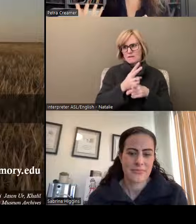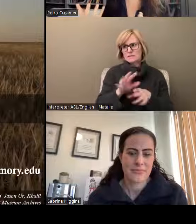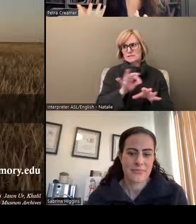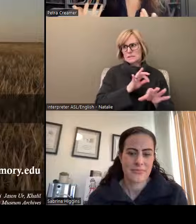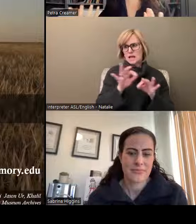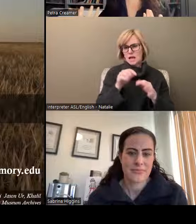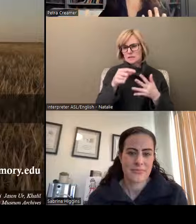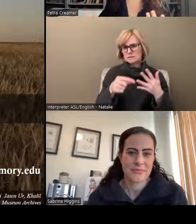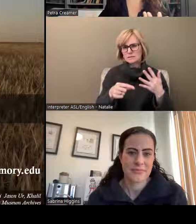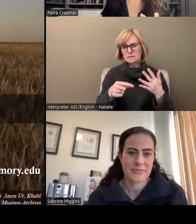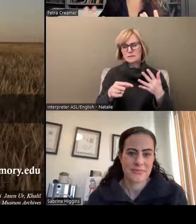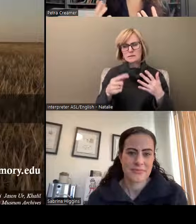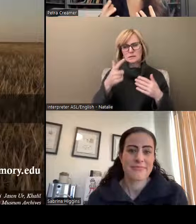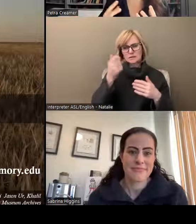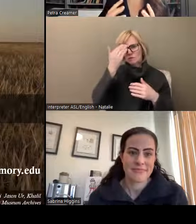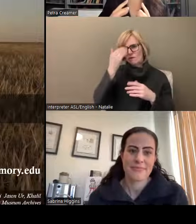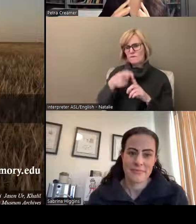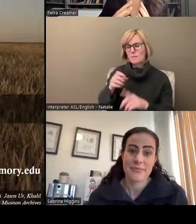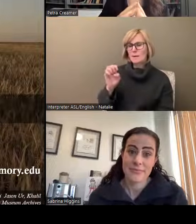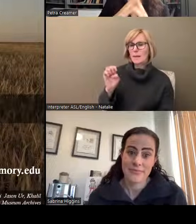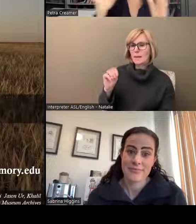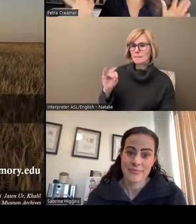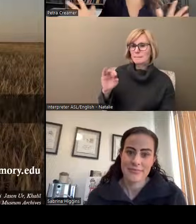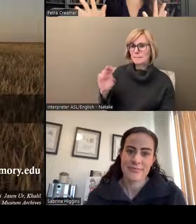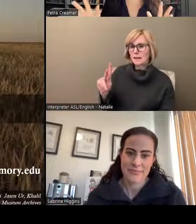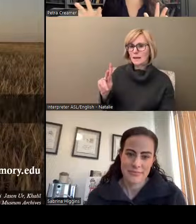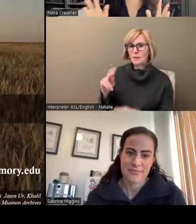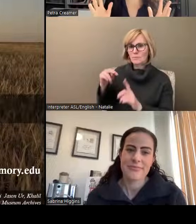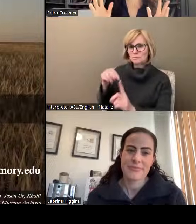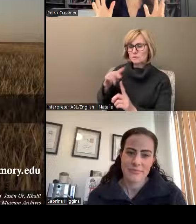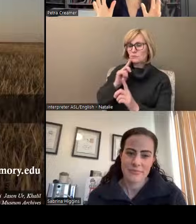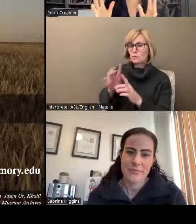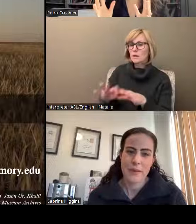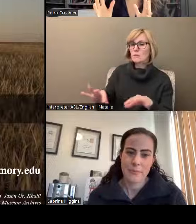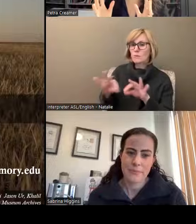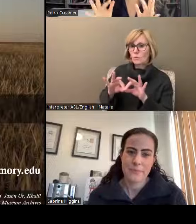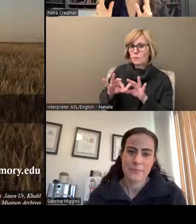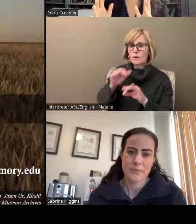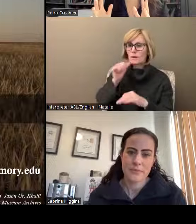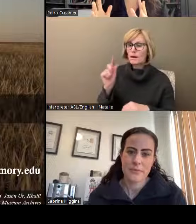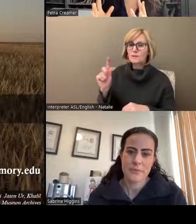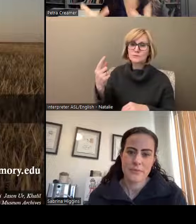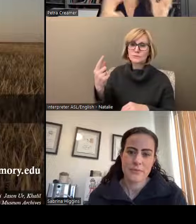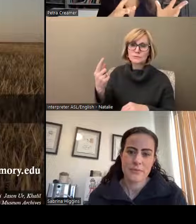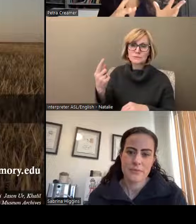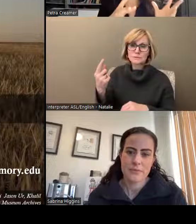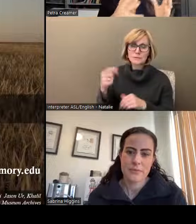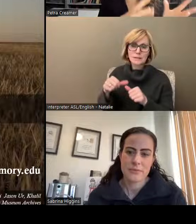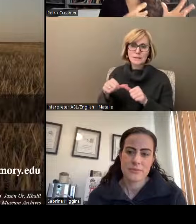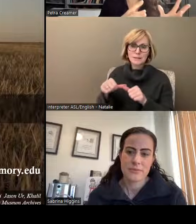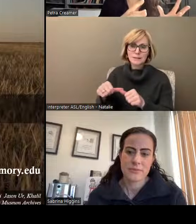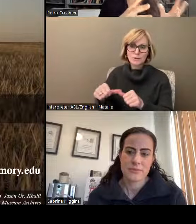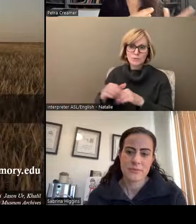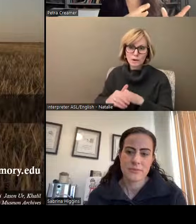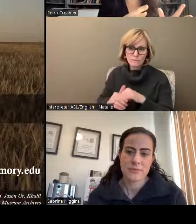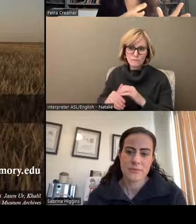we know from an emic perspective that this was incredibly critical to not only the continued